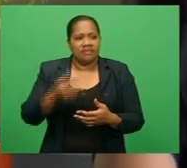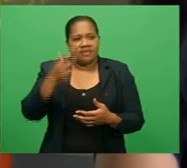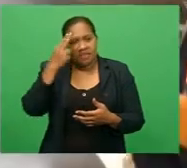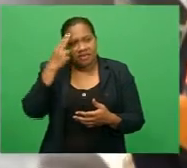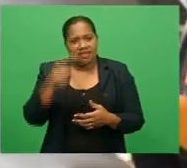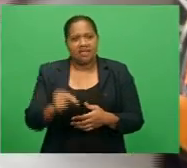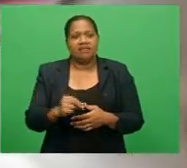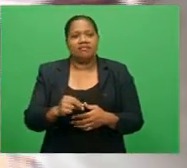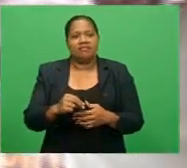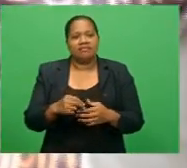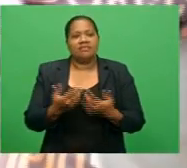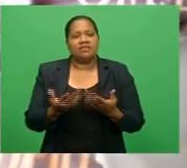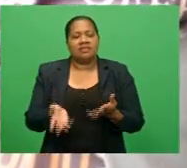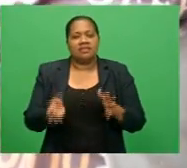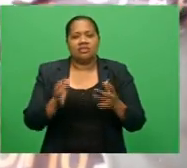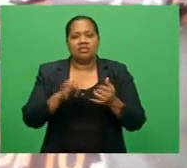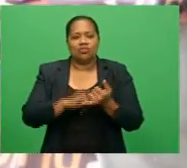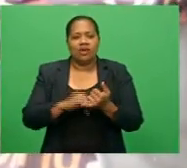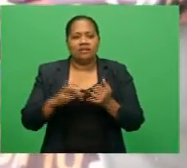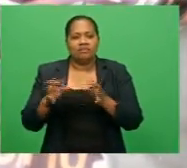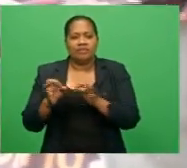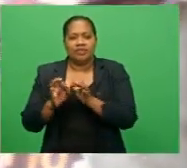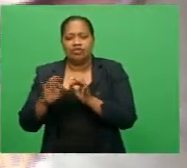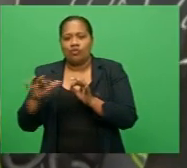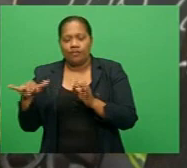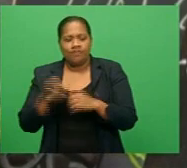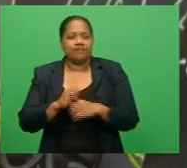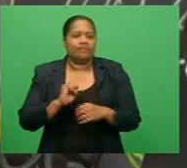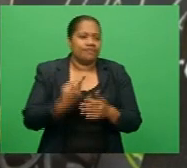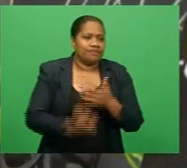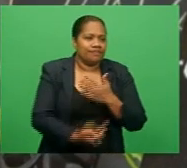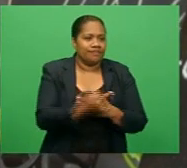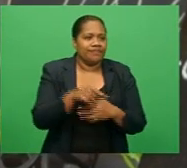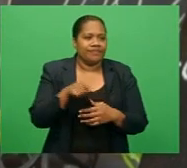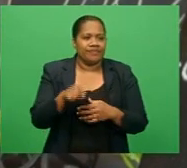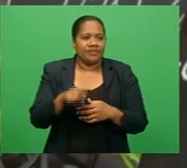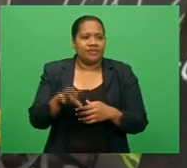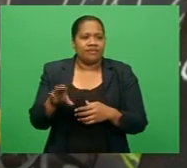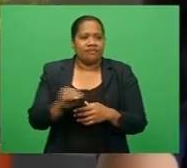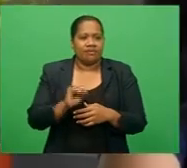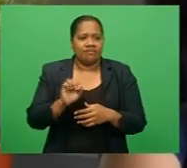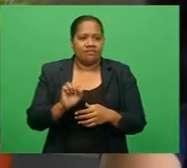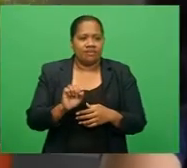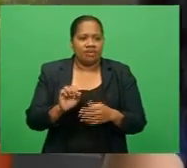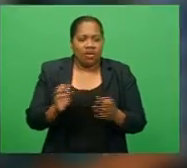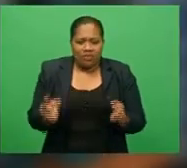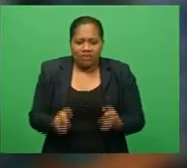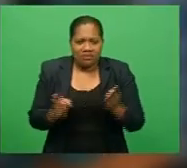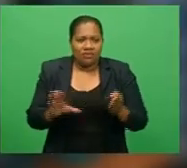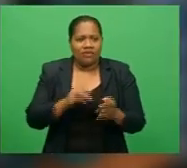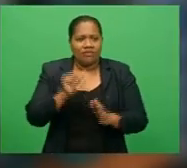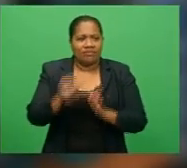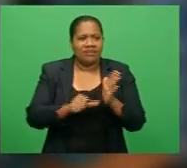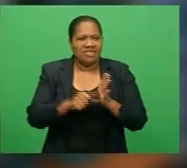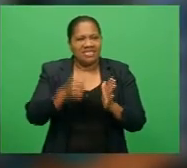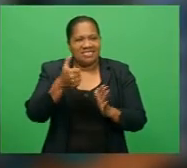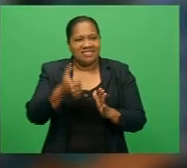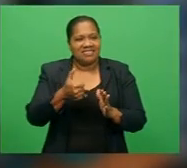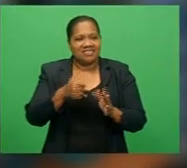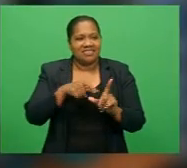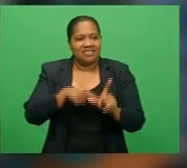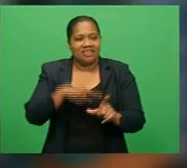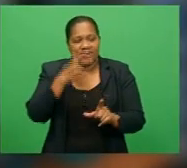about. Williams says she gets the determination and drive from her 6-year-old son. What we are doing is for his future,